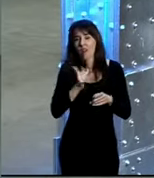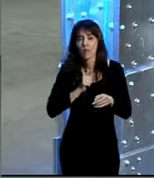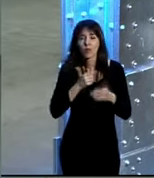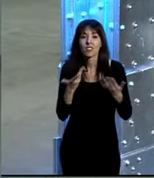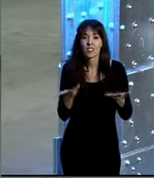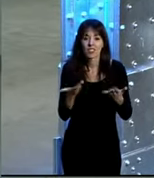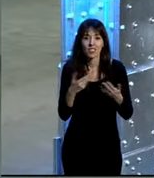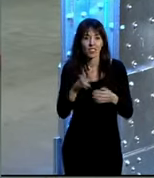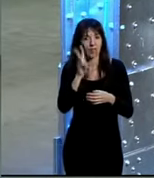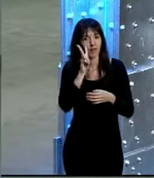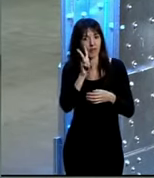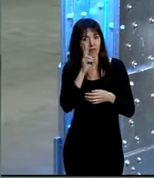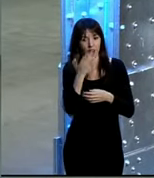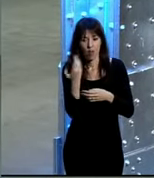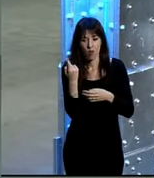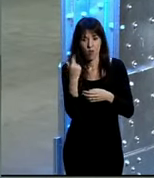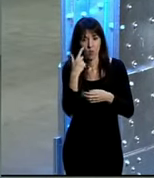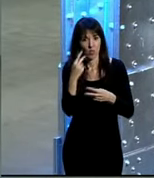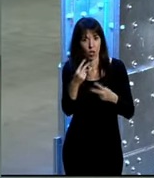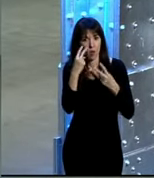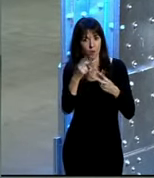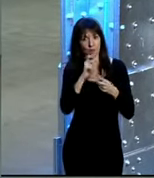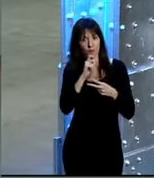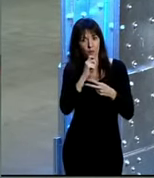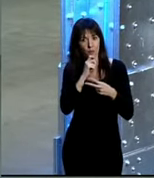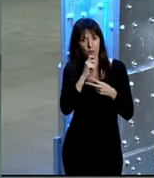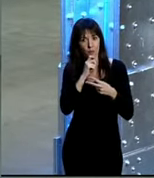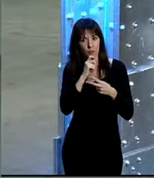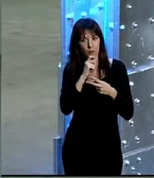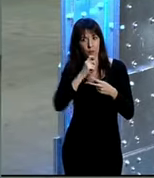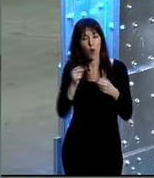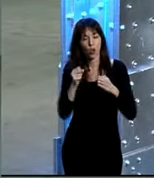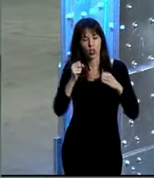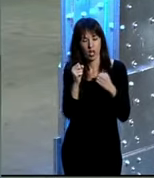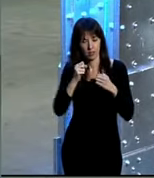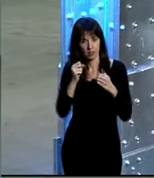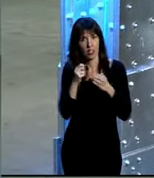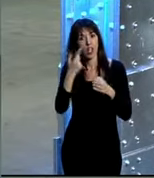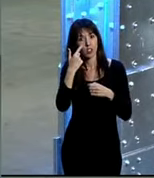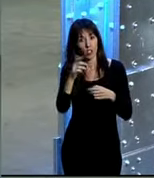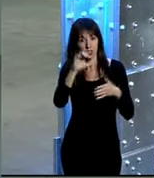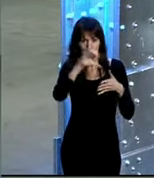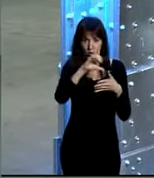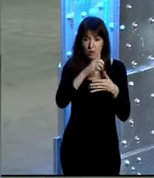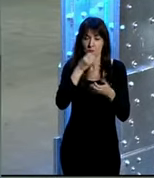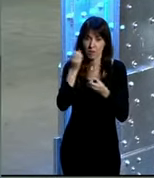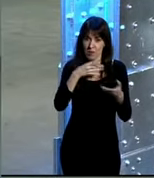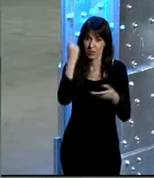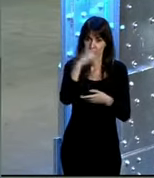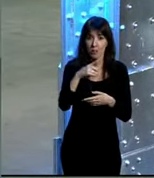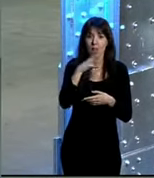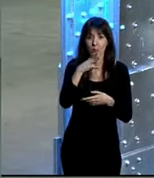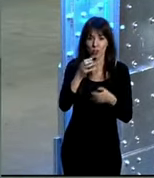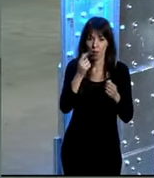question, any questions, please, this is the right time for it. I've just realized, I've just seen that we are being